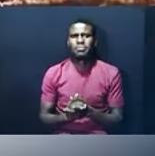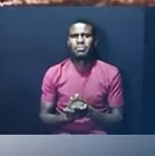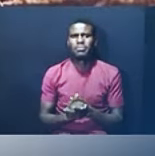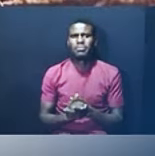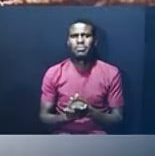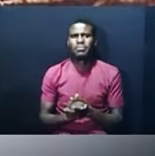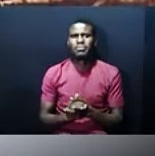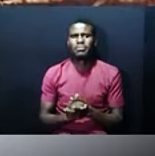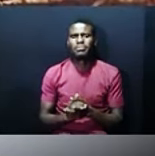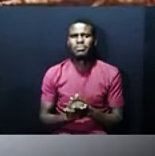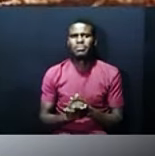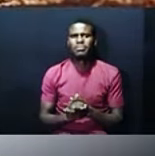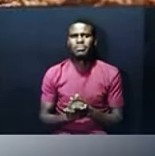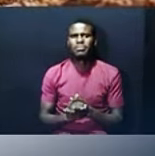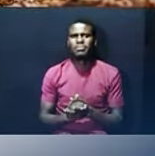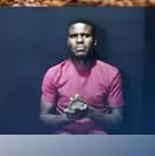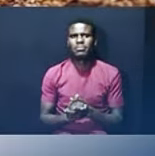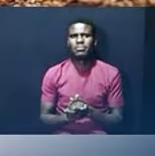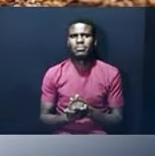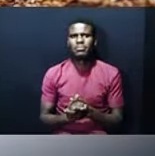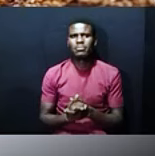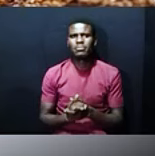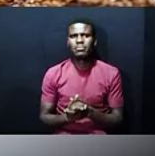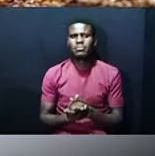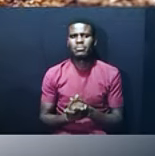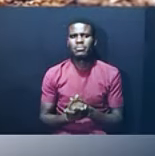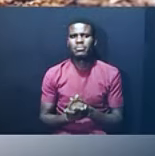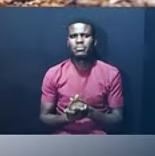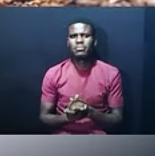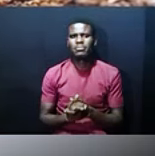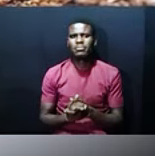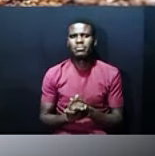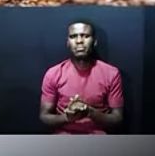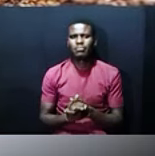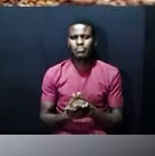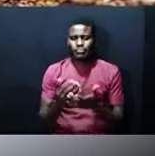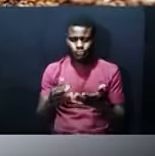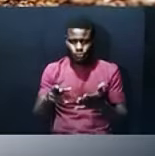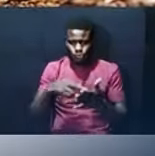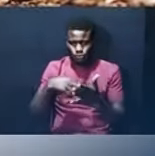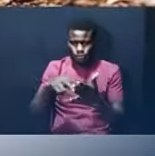Mark chapter 4